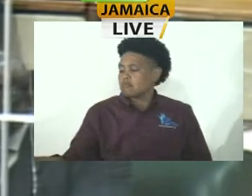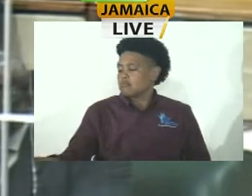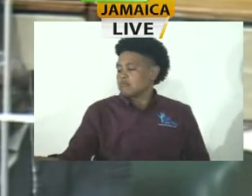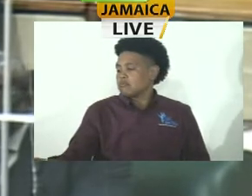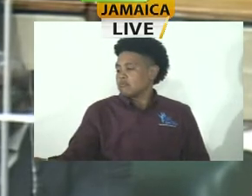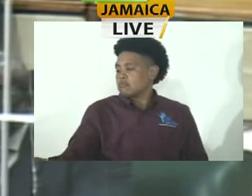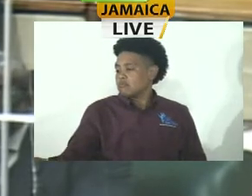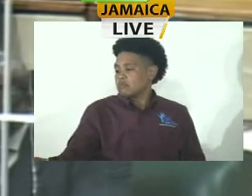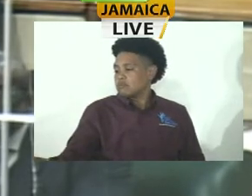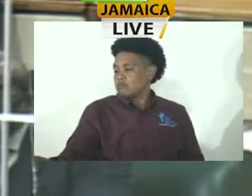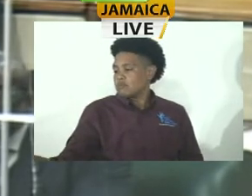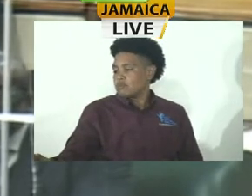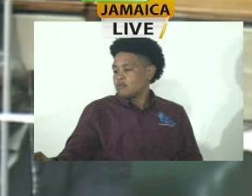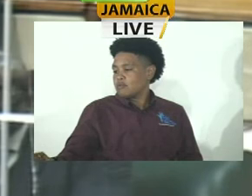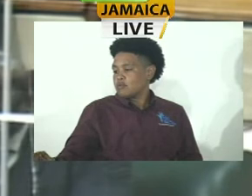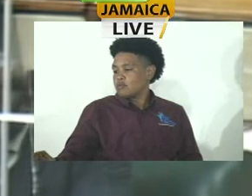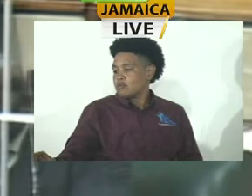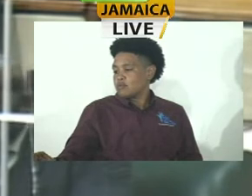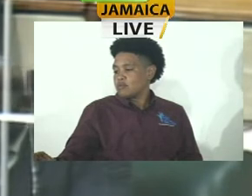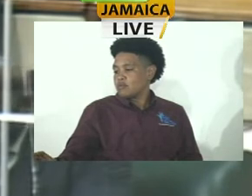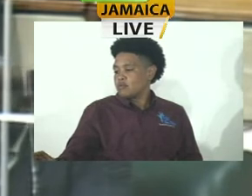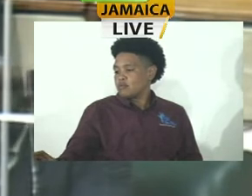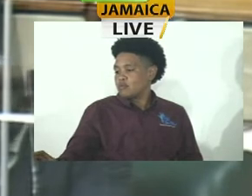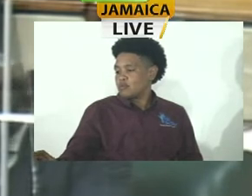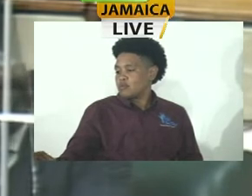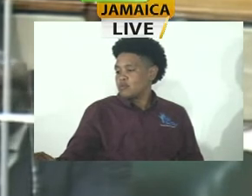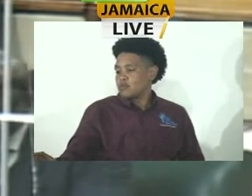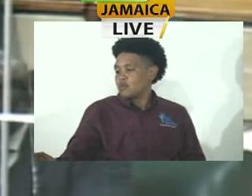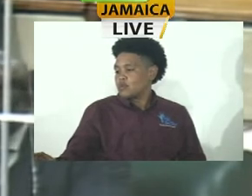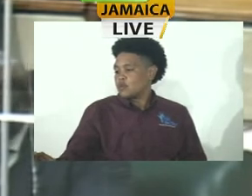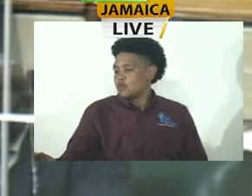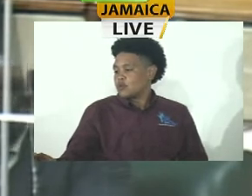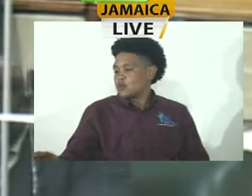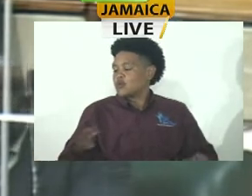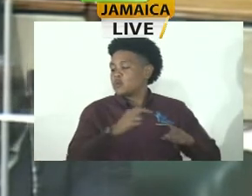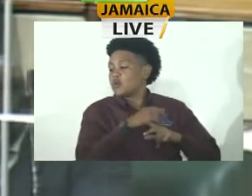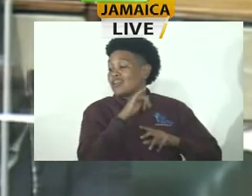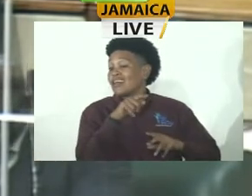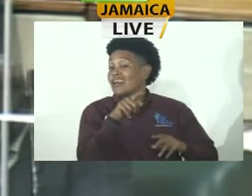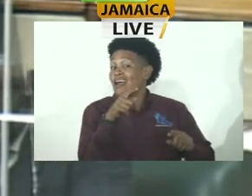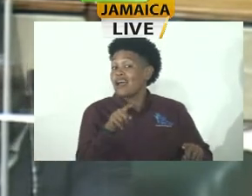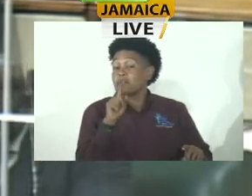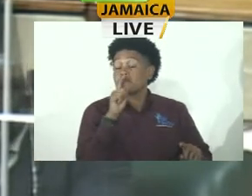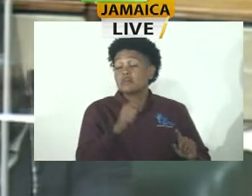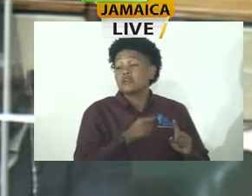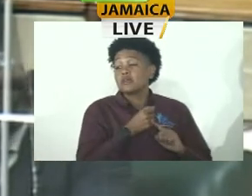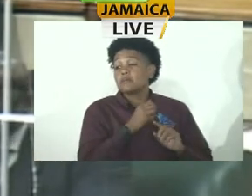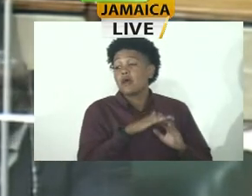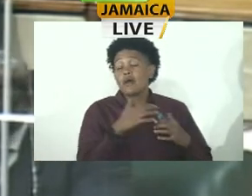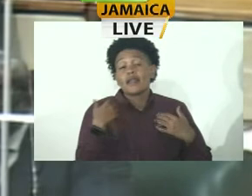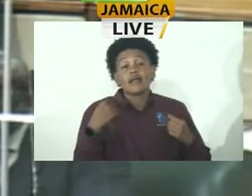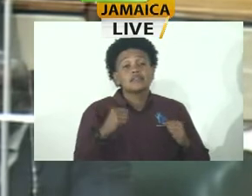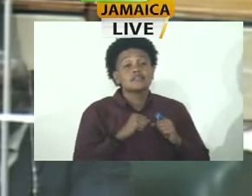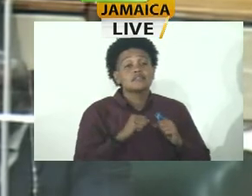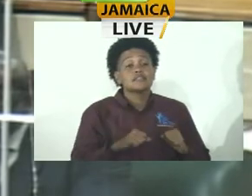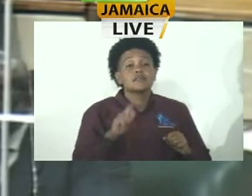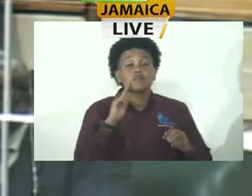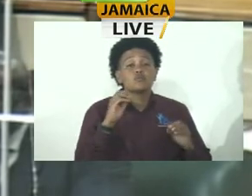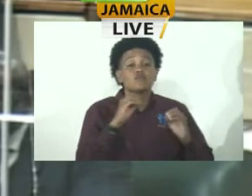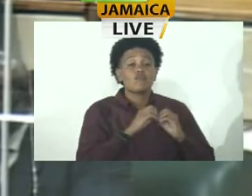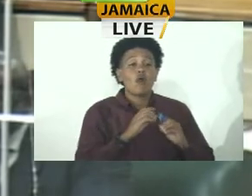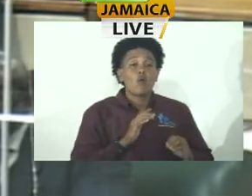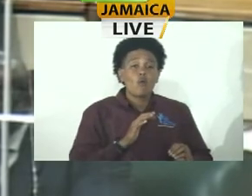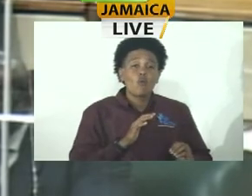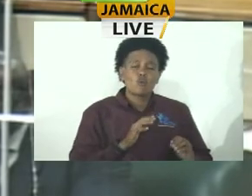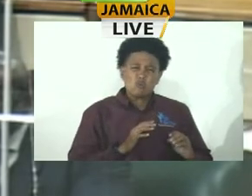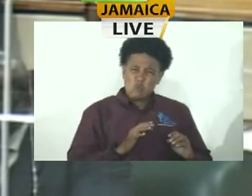worse than it did there then the impact on the health system would have been far greater and then we